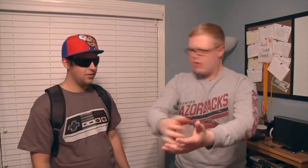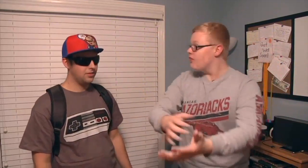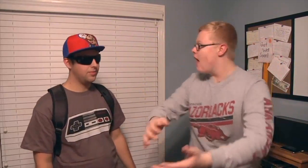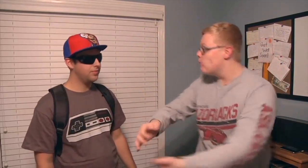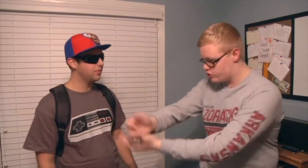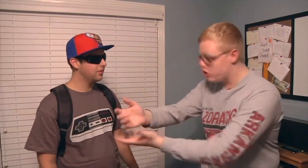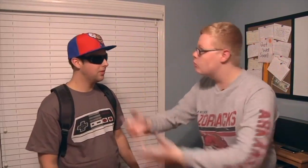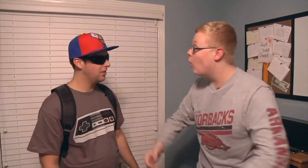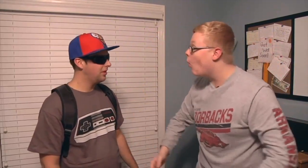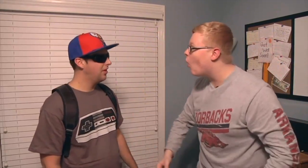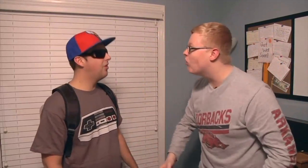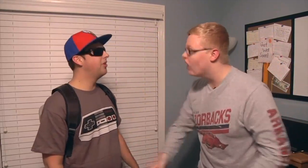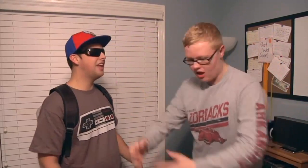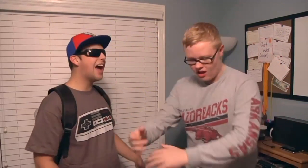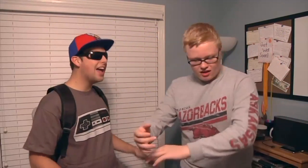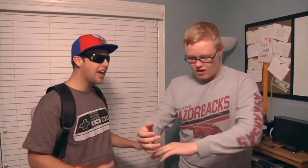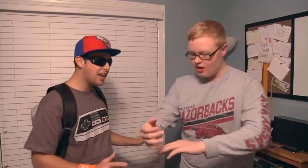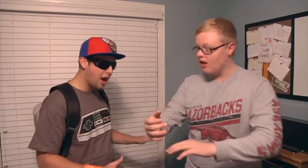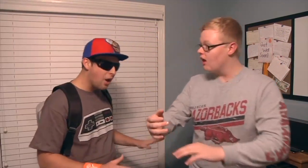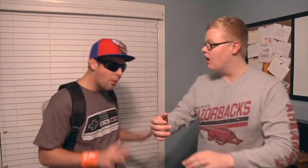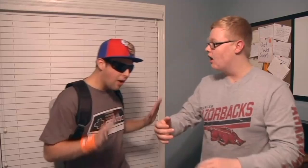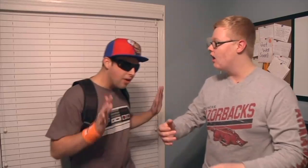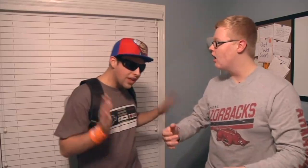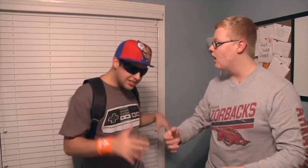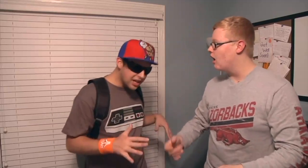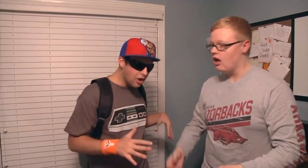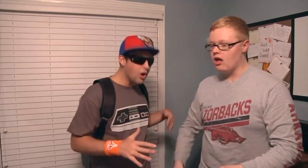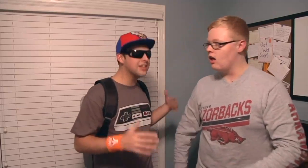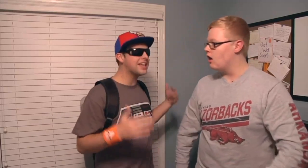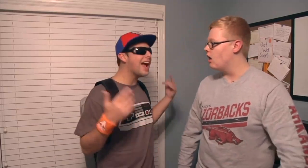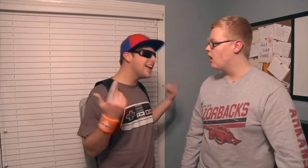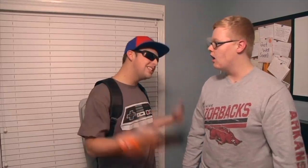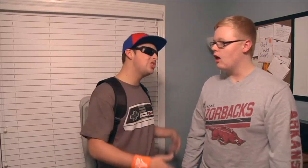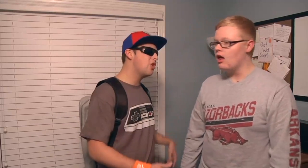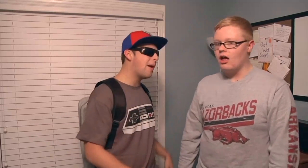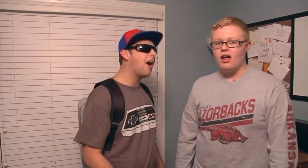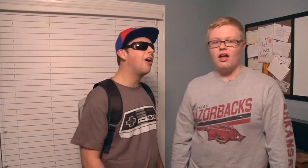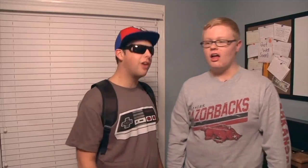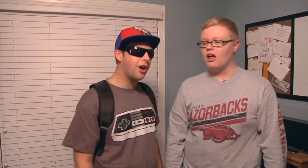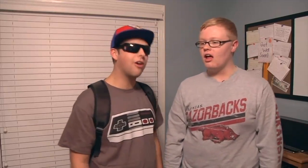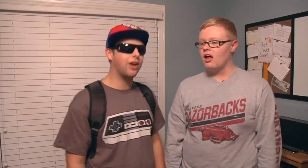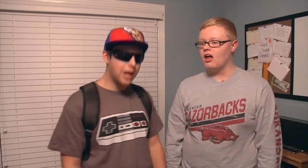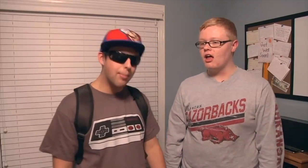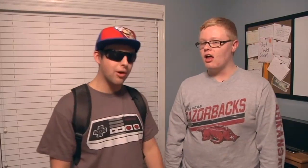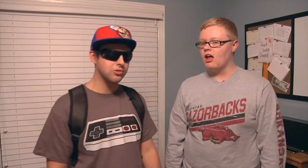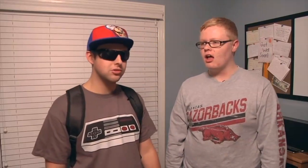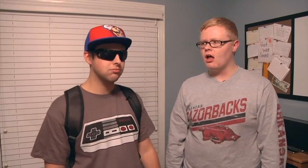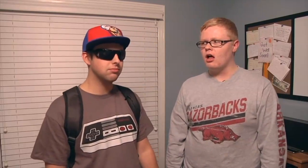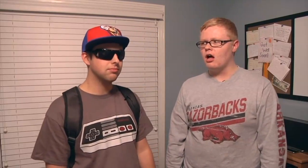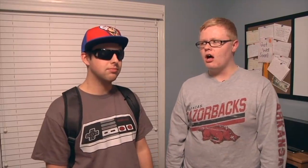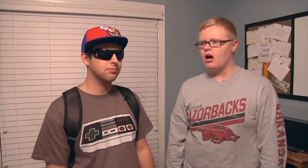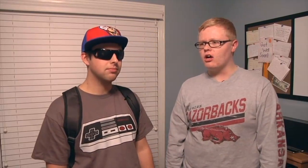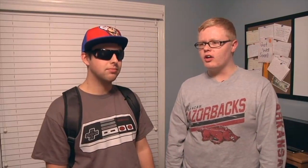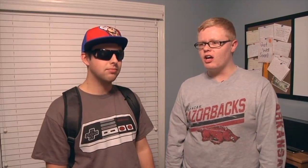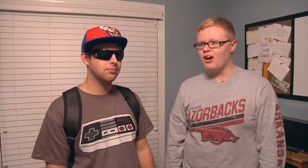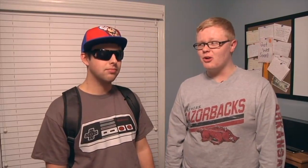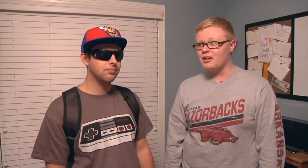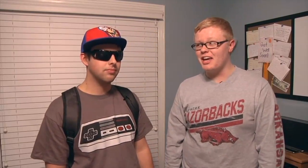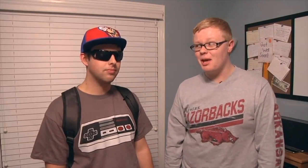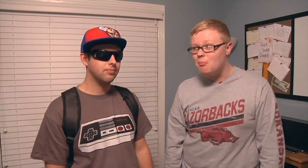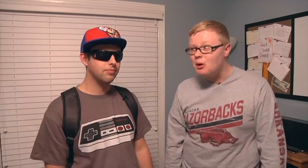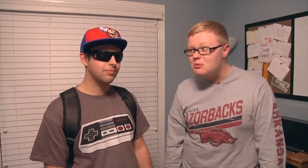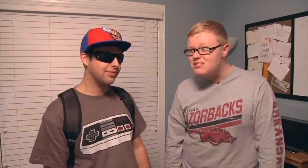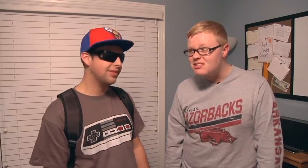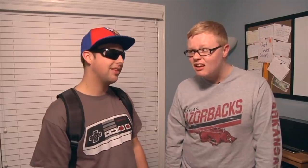Wow, that was so cool. Yeah. Well, let's get going, because I got to teach you about hungry, hungry hippos. Hungry,